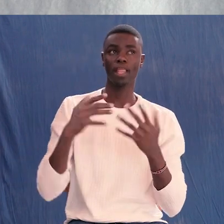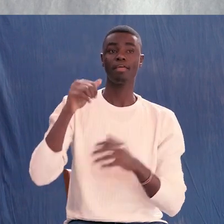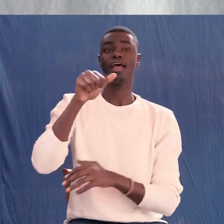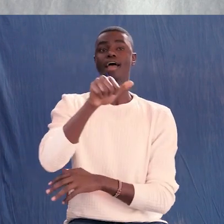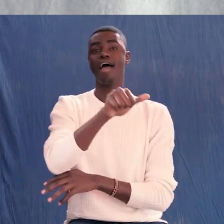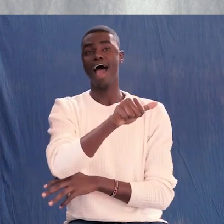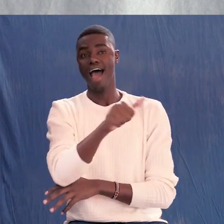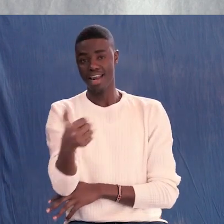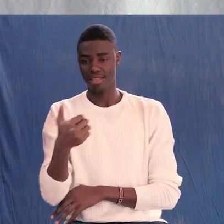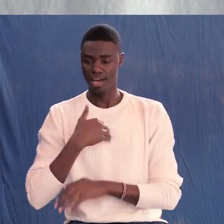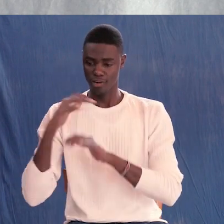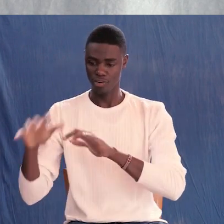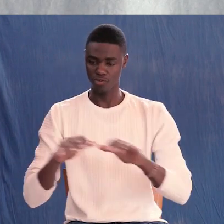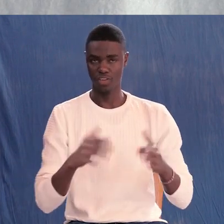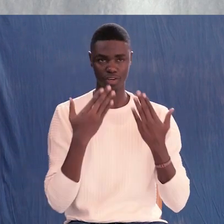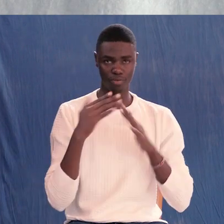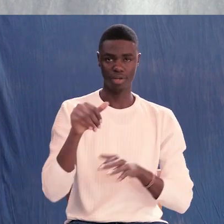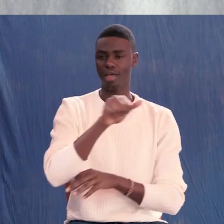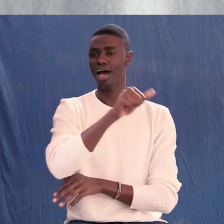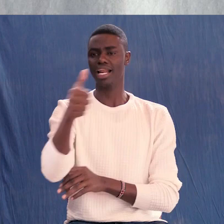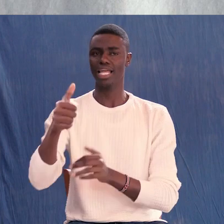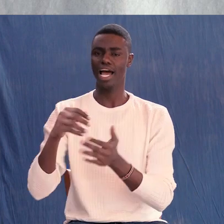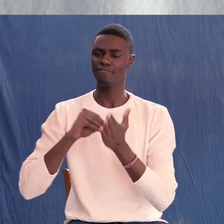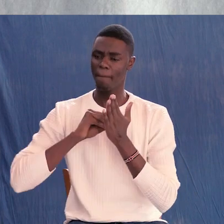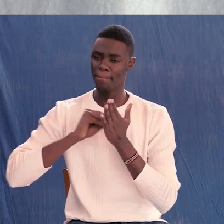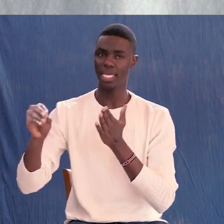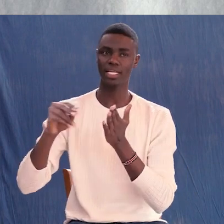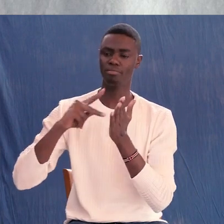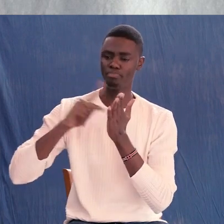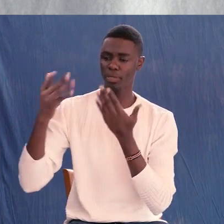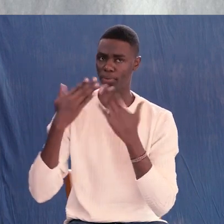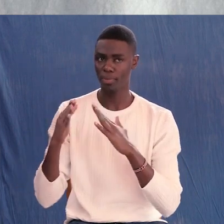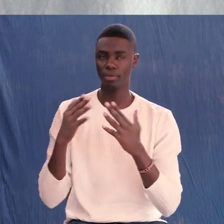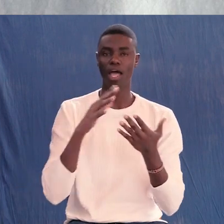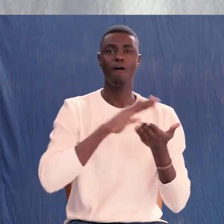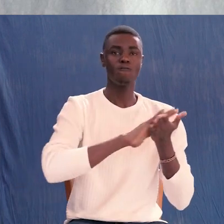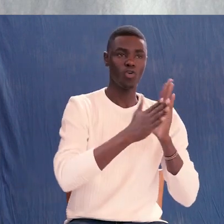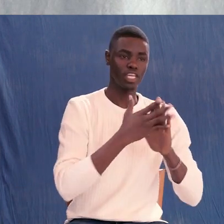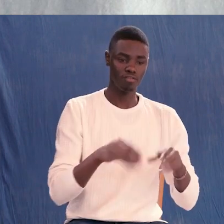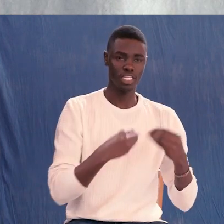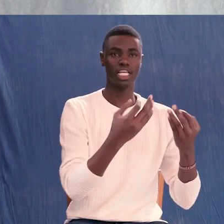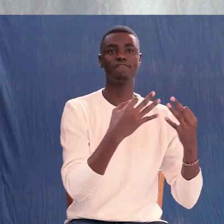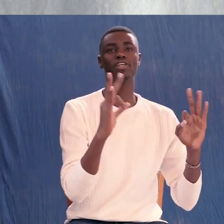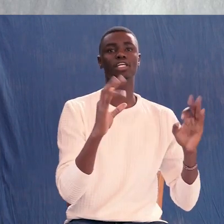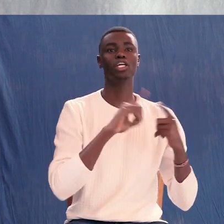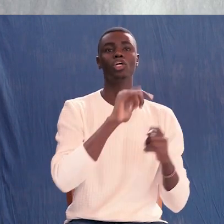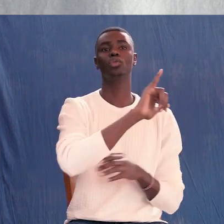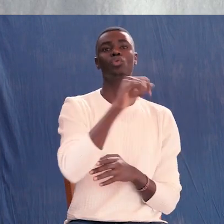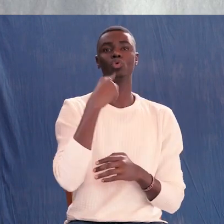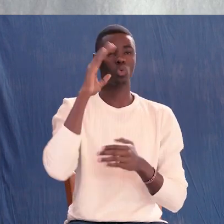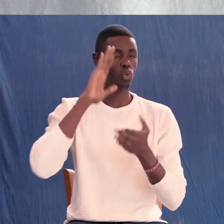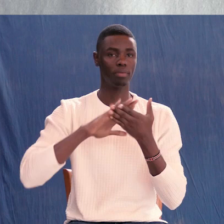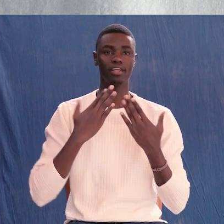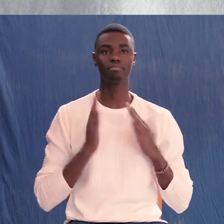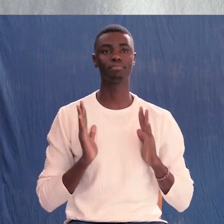has suffered, another has paid the price, and now forgiveness is offered freely to those who will believe.